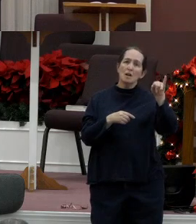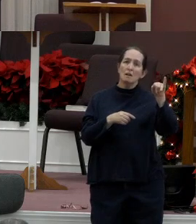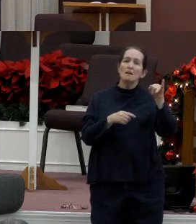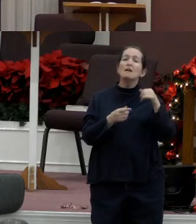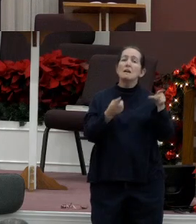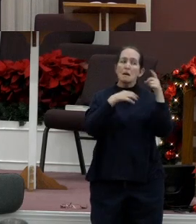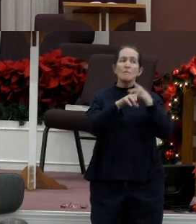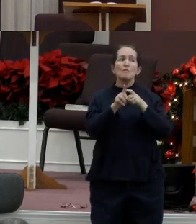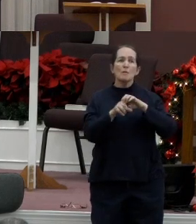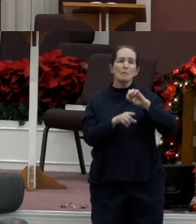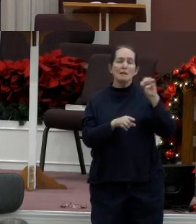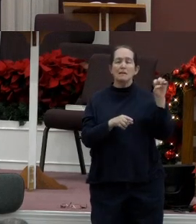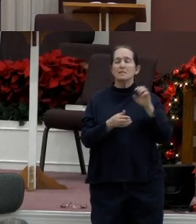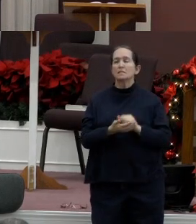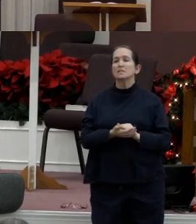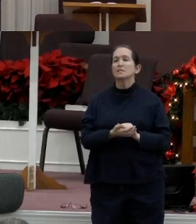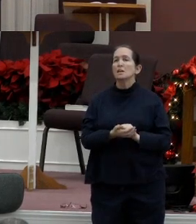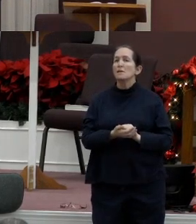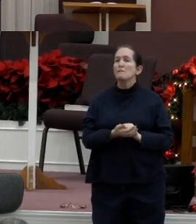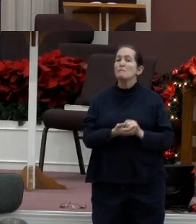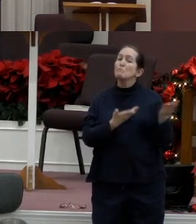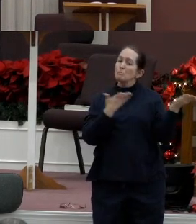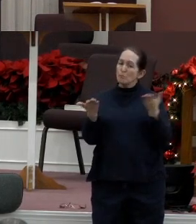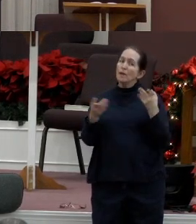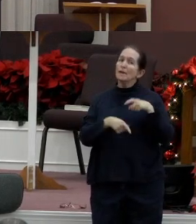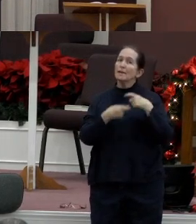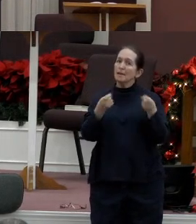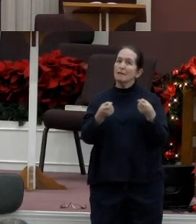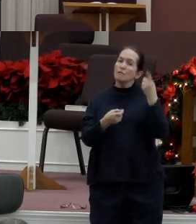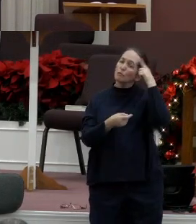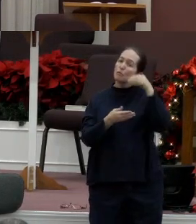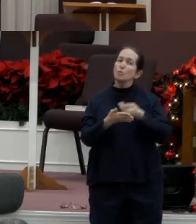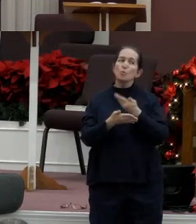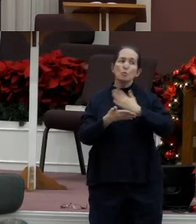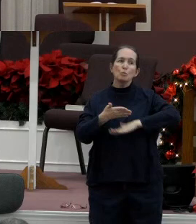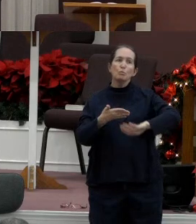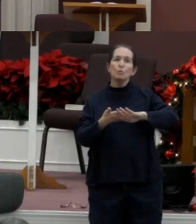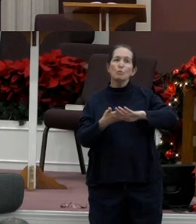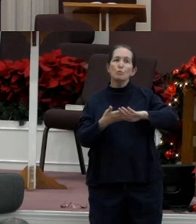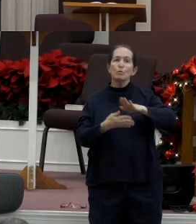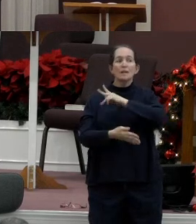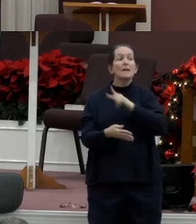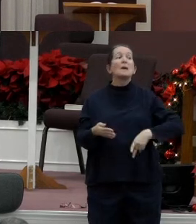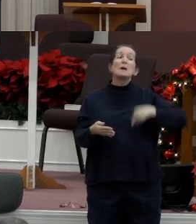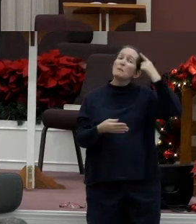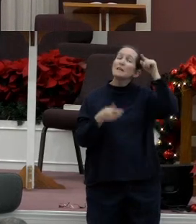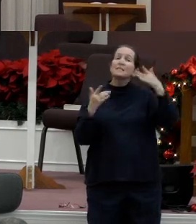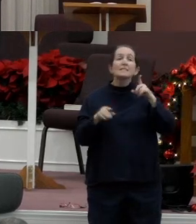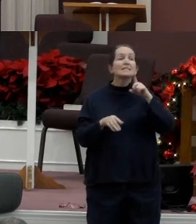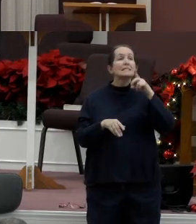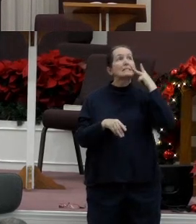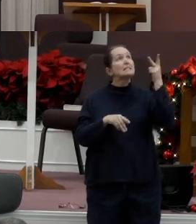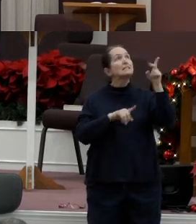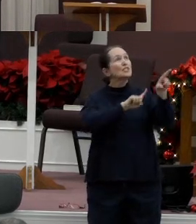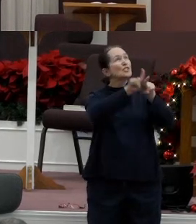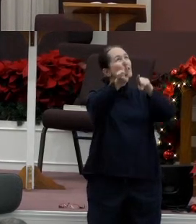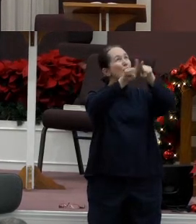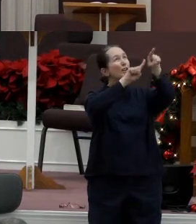coming from the east, bringing gifts for the newborn king because they had seen the star.